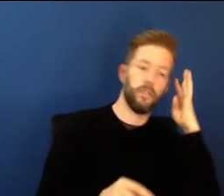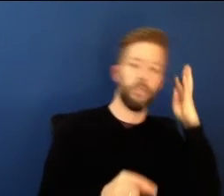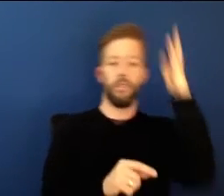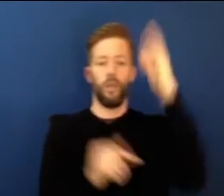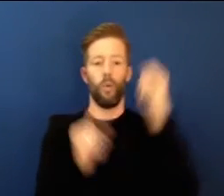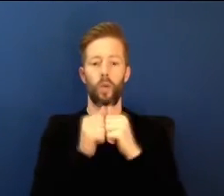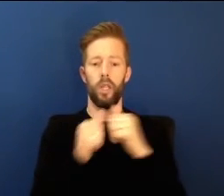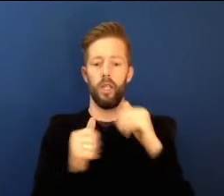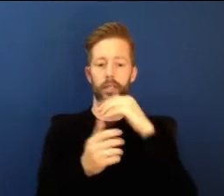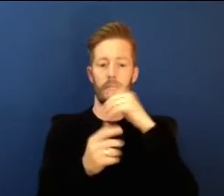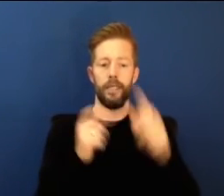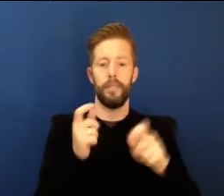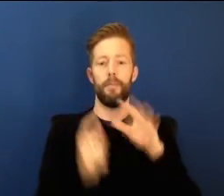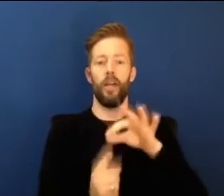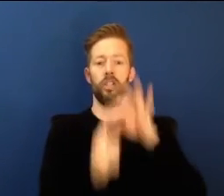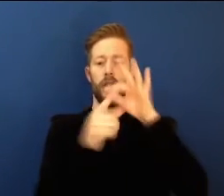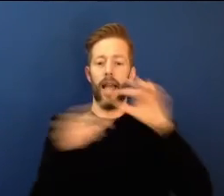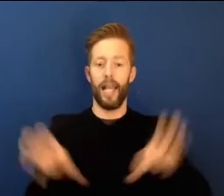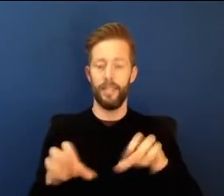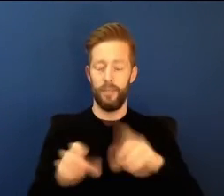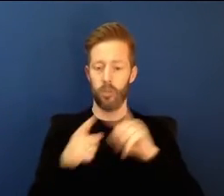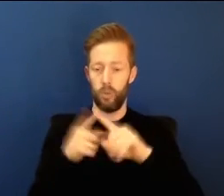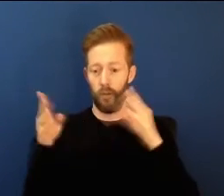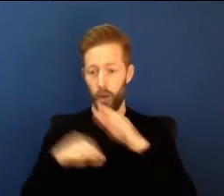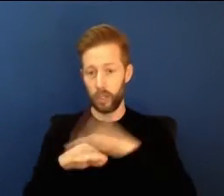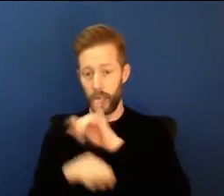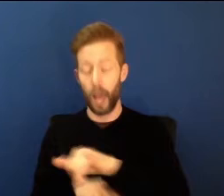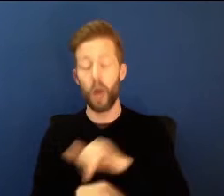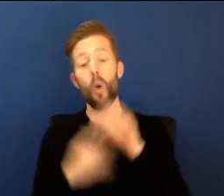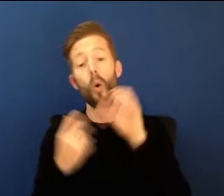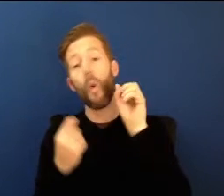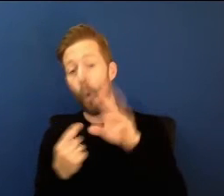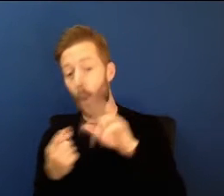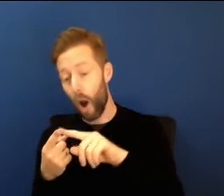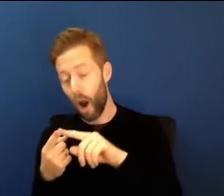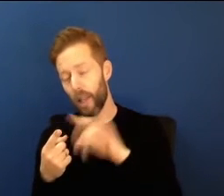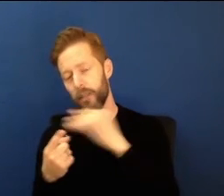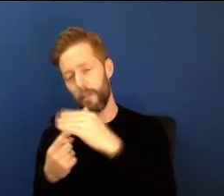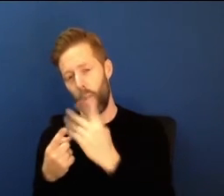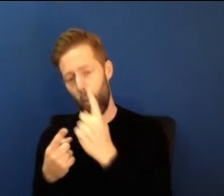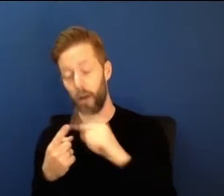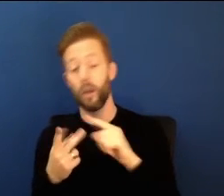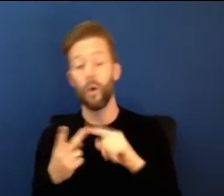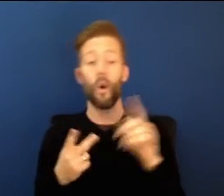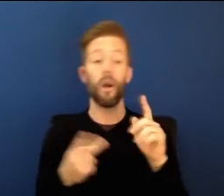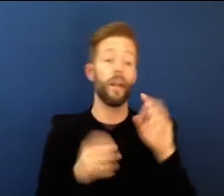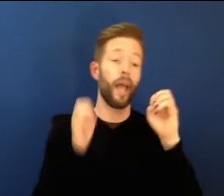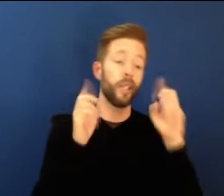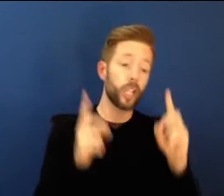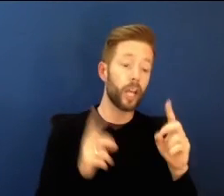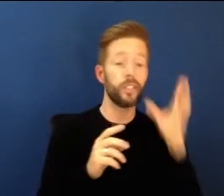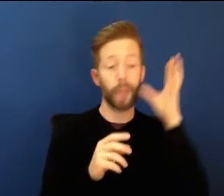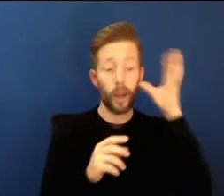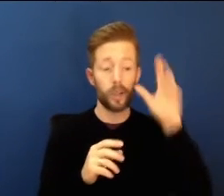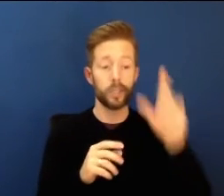thinking? That's part one. And then the part two is, or should educators, librarians, and parents be doing both, even at